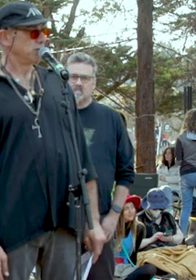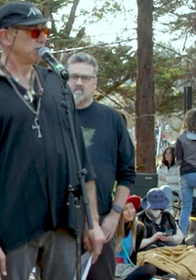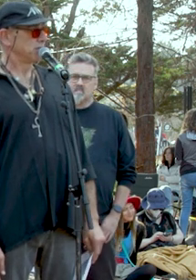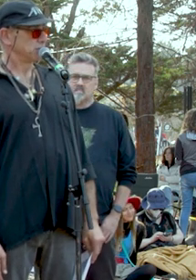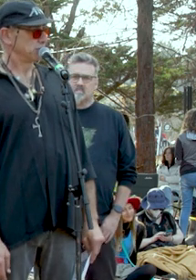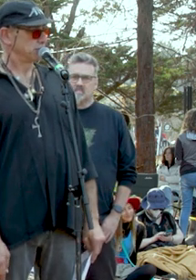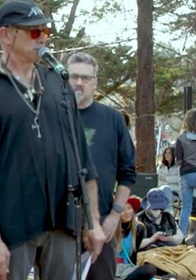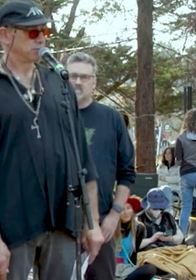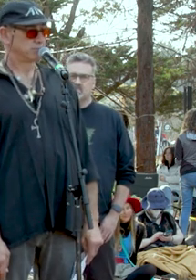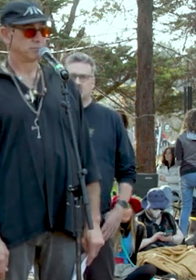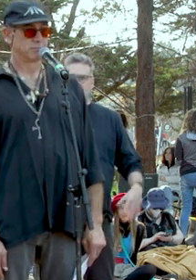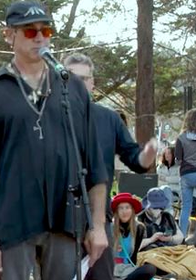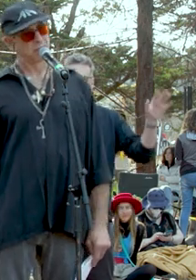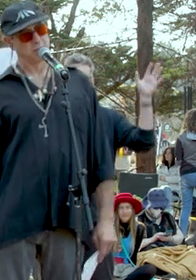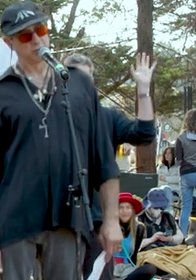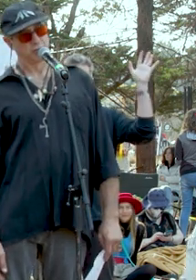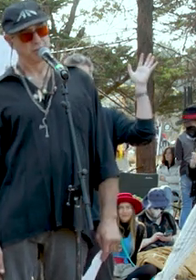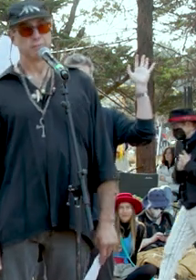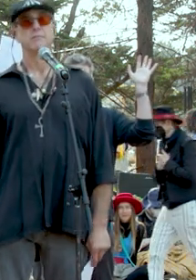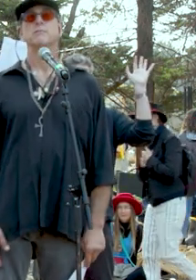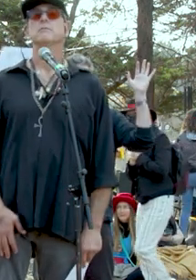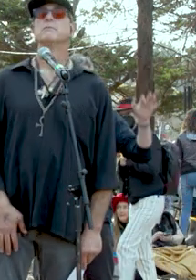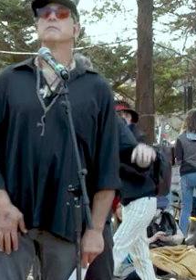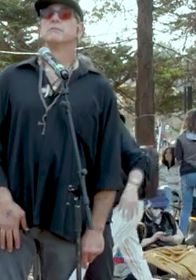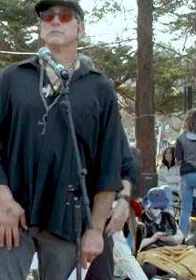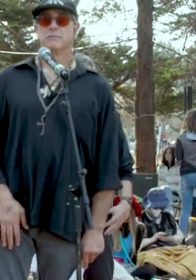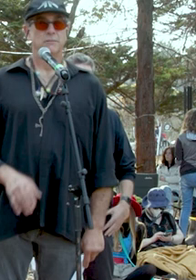Priscilla, Queen of the Desert. Not the movie.